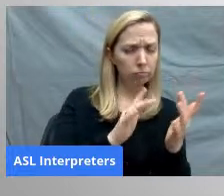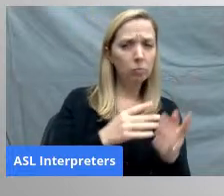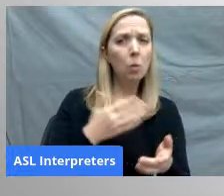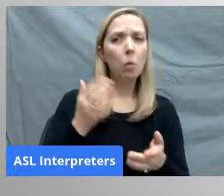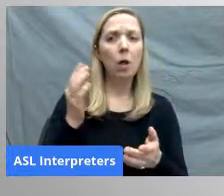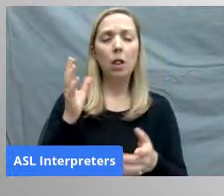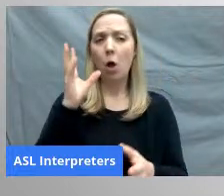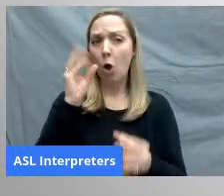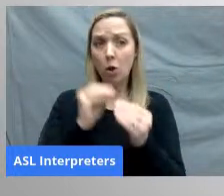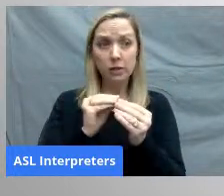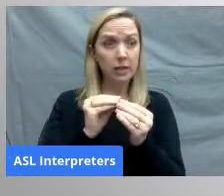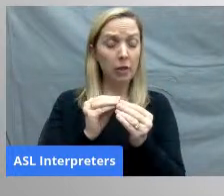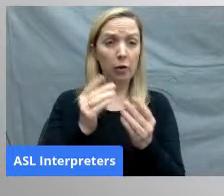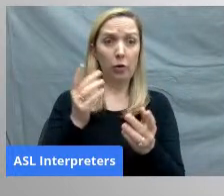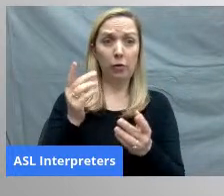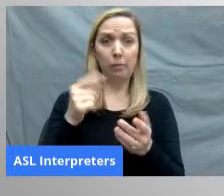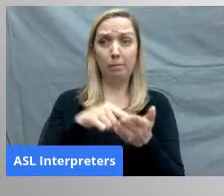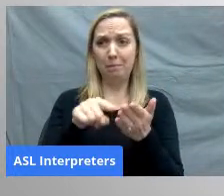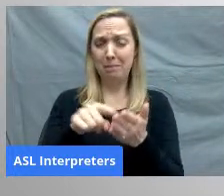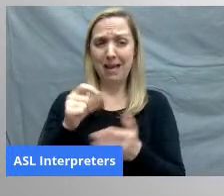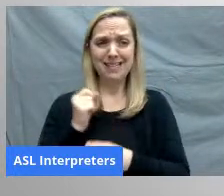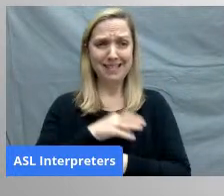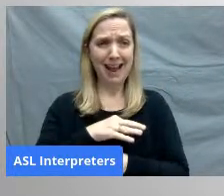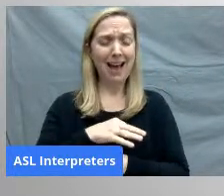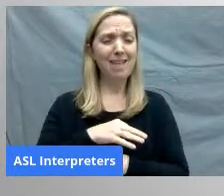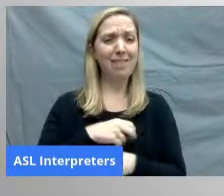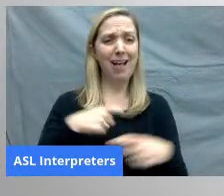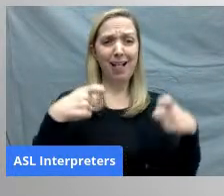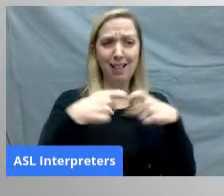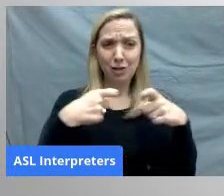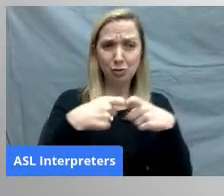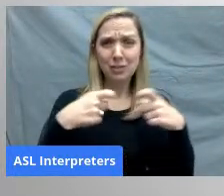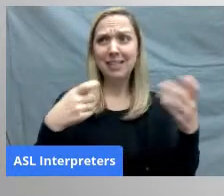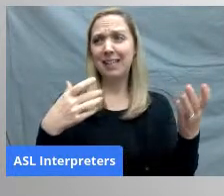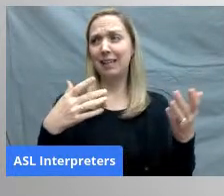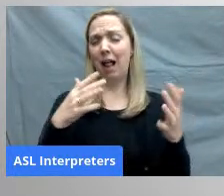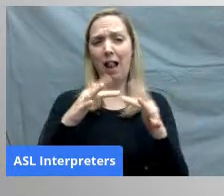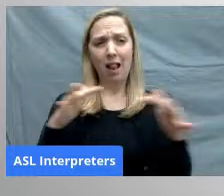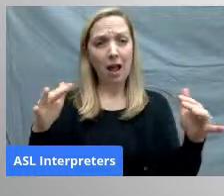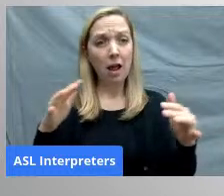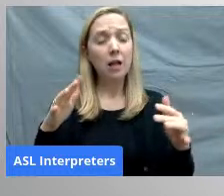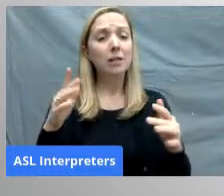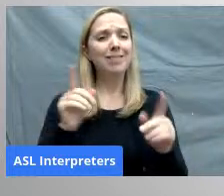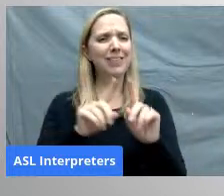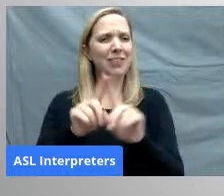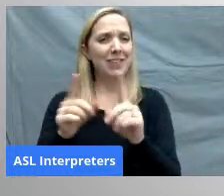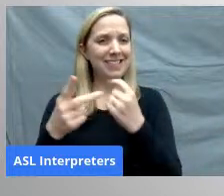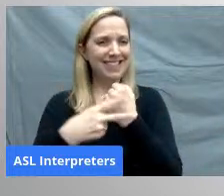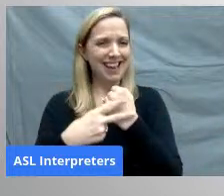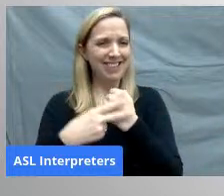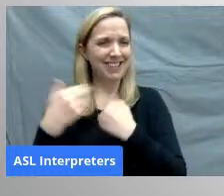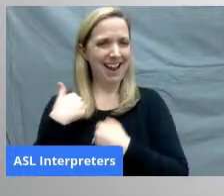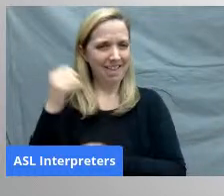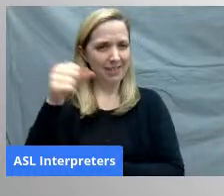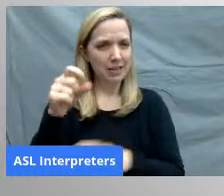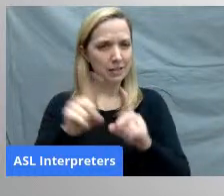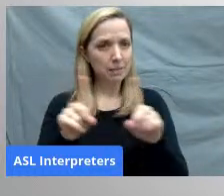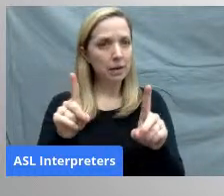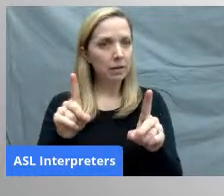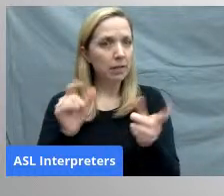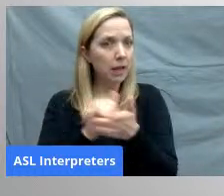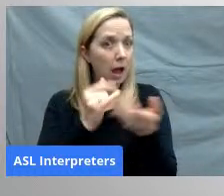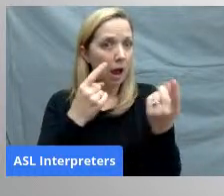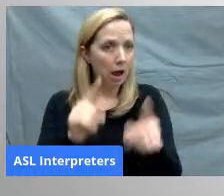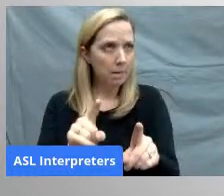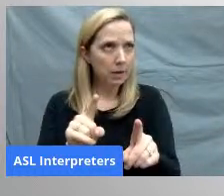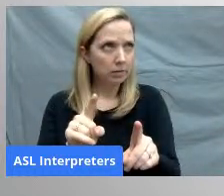services, electricity, other utilities. There is savings in the budget, and that's what we saw last year when the year ended